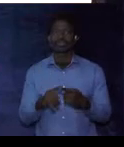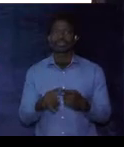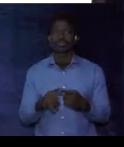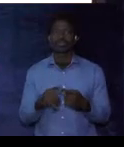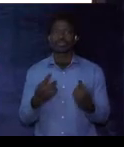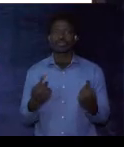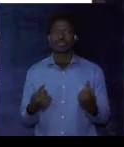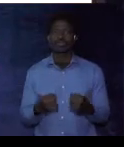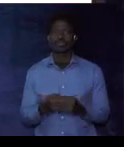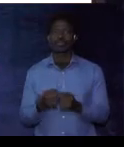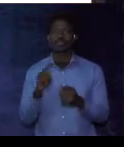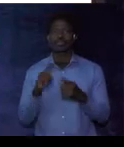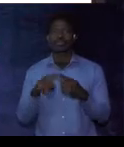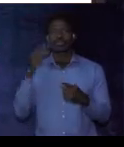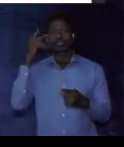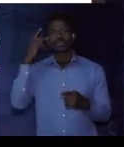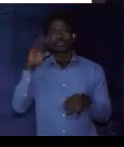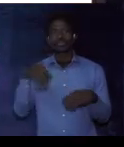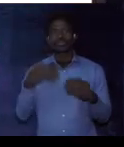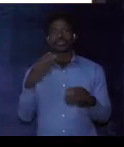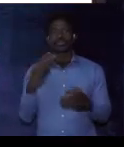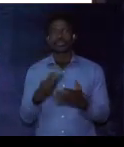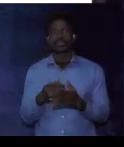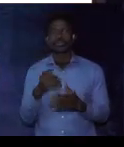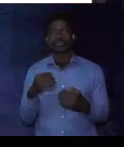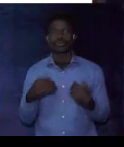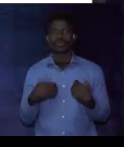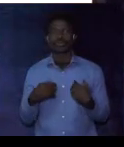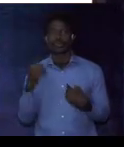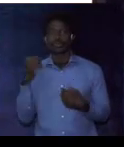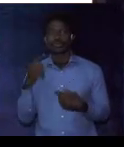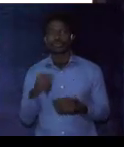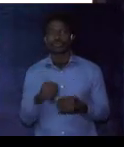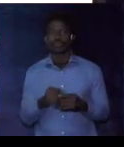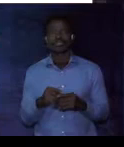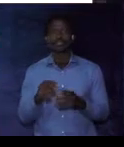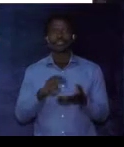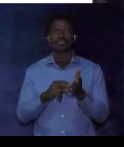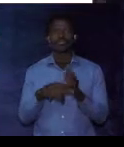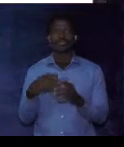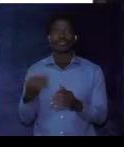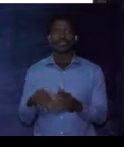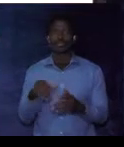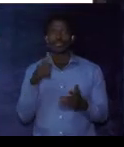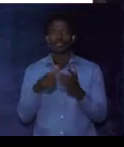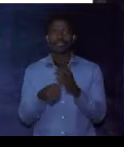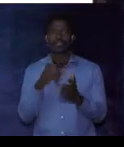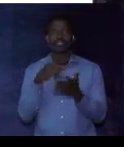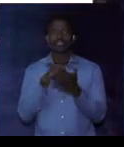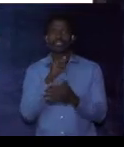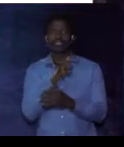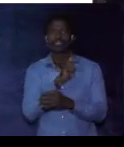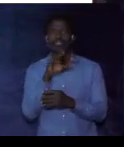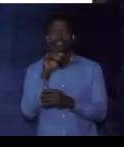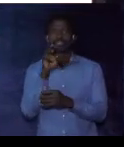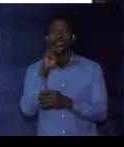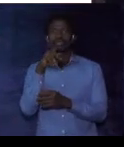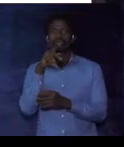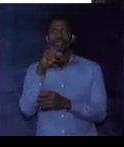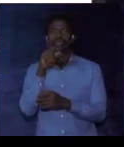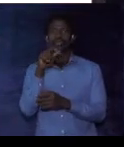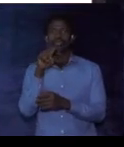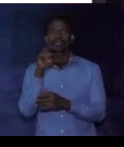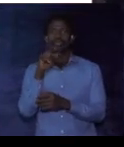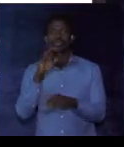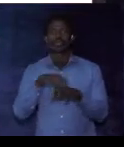have comprehended the topic. Define essay. Essay is a composition on a specific